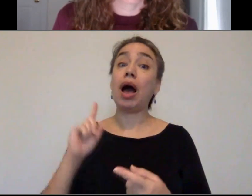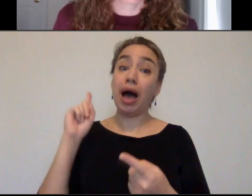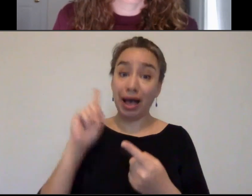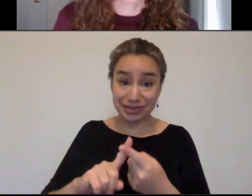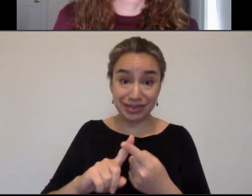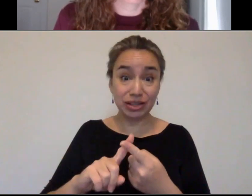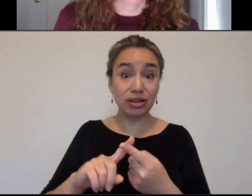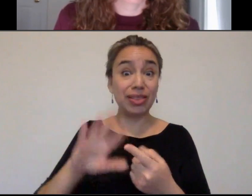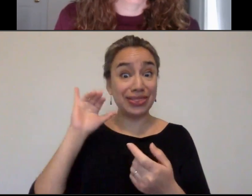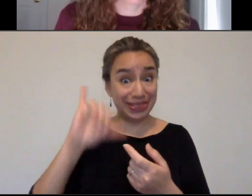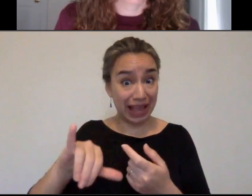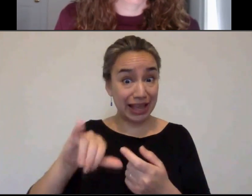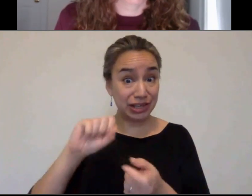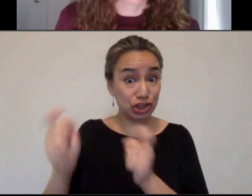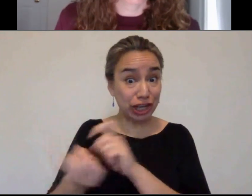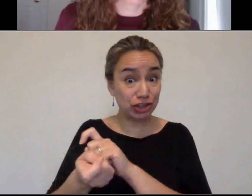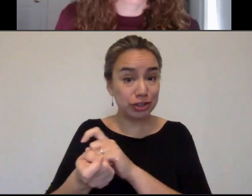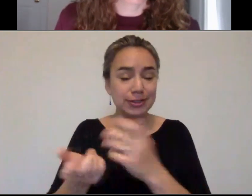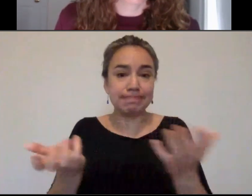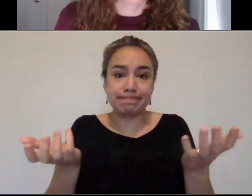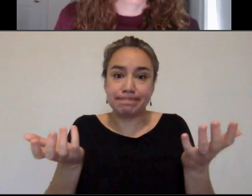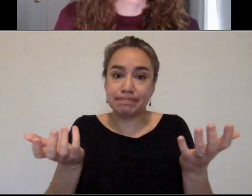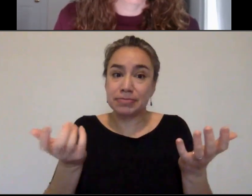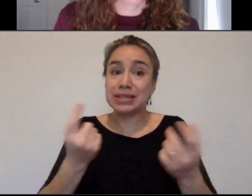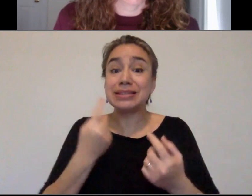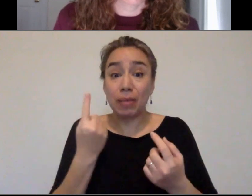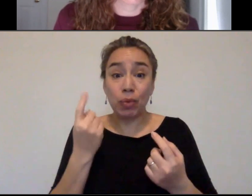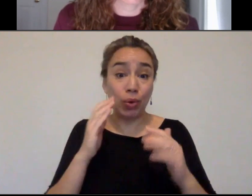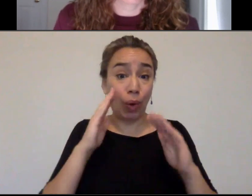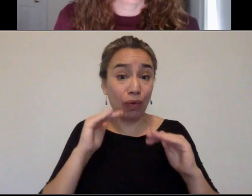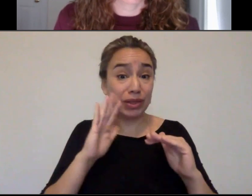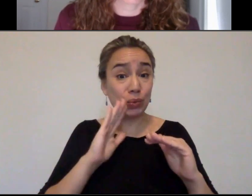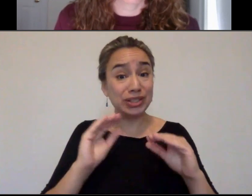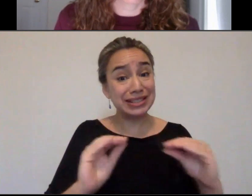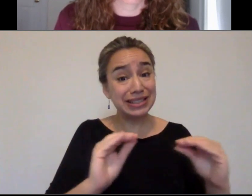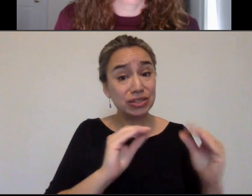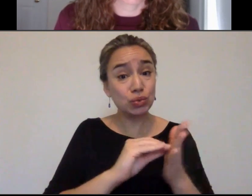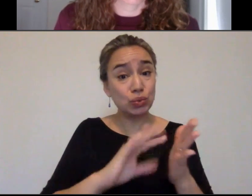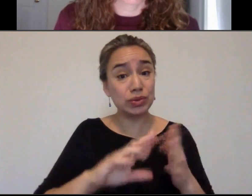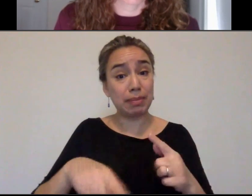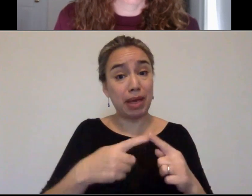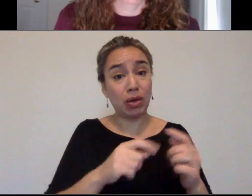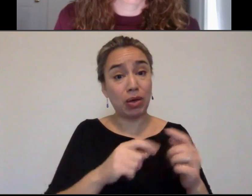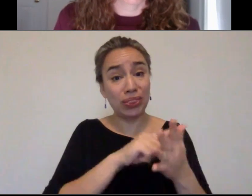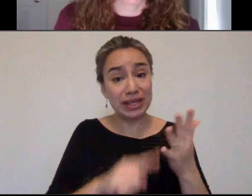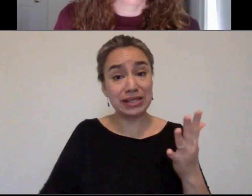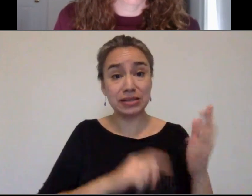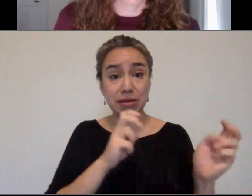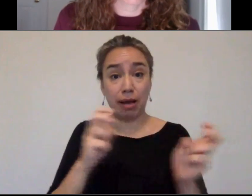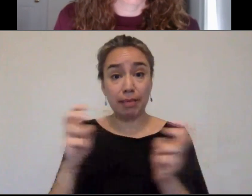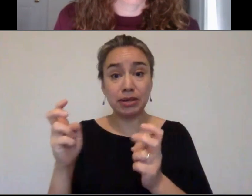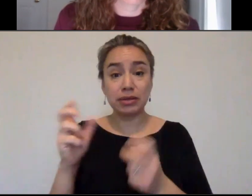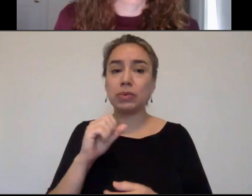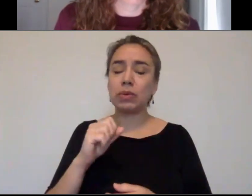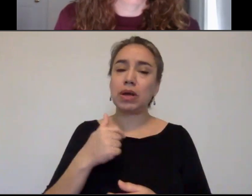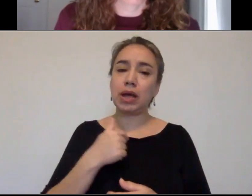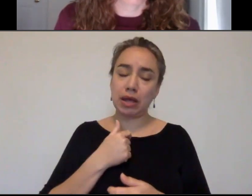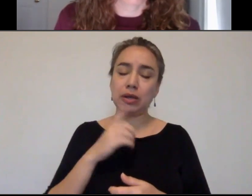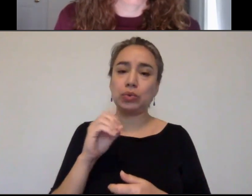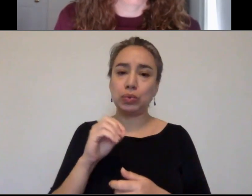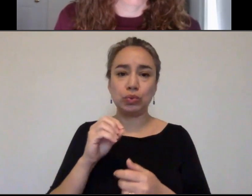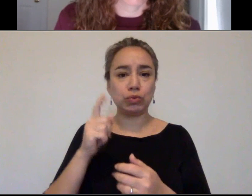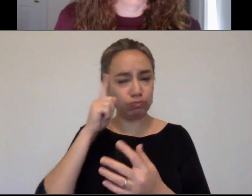change, somebody will hopefully teach students about these topics. So I make this point very